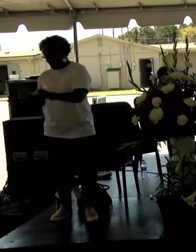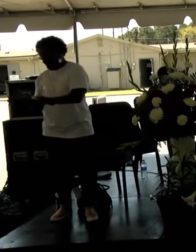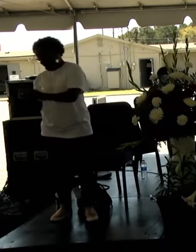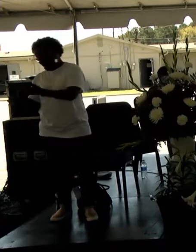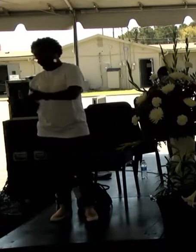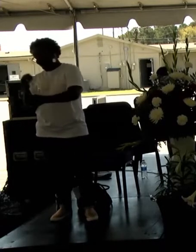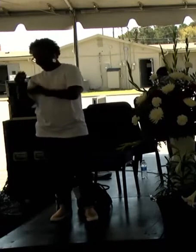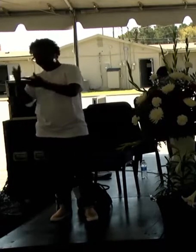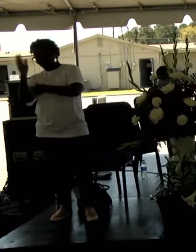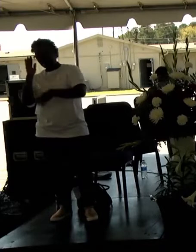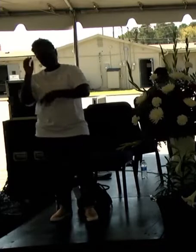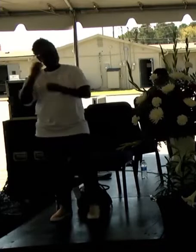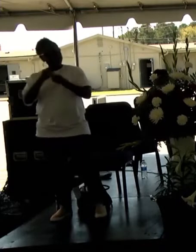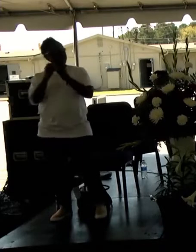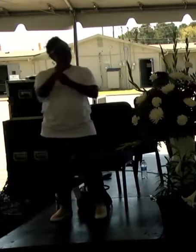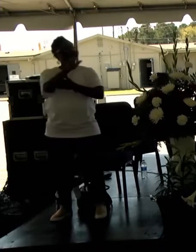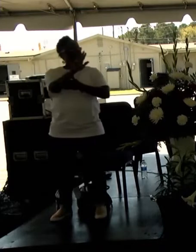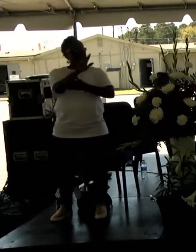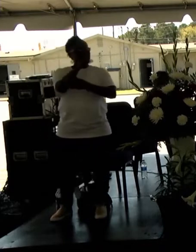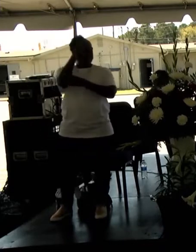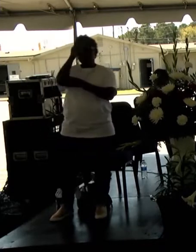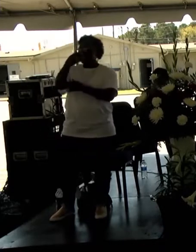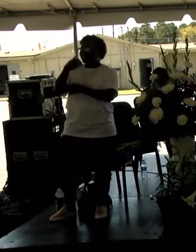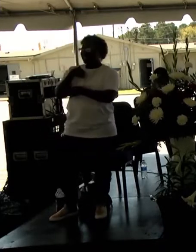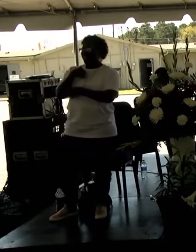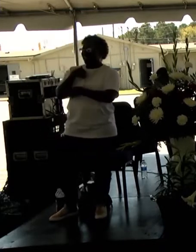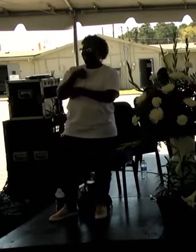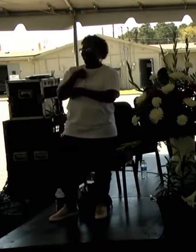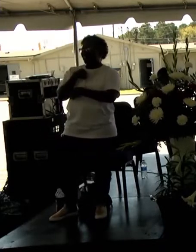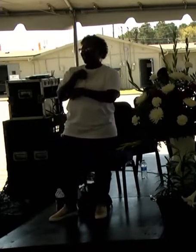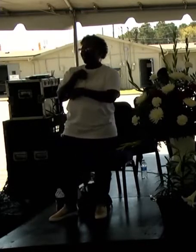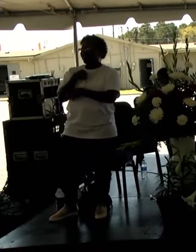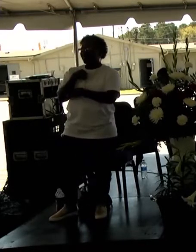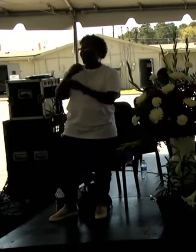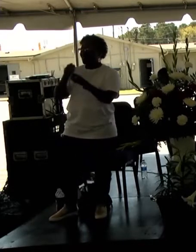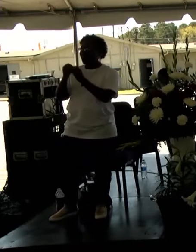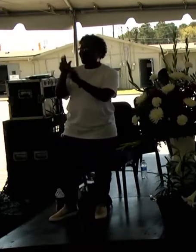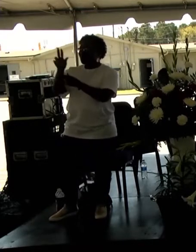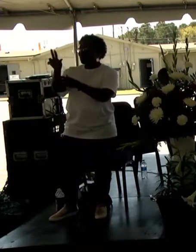when he get back. Number three, you've got to have